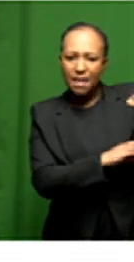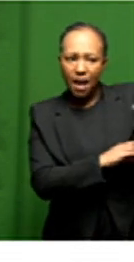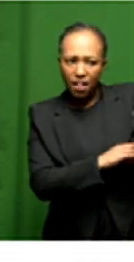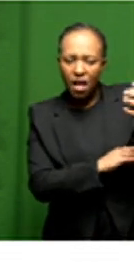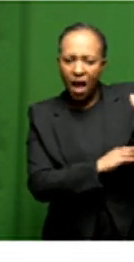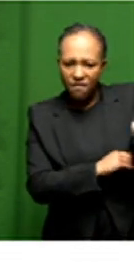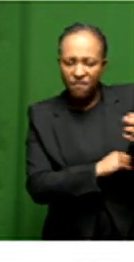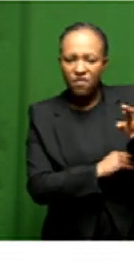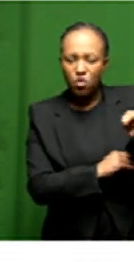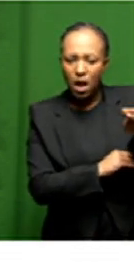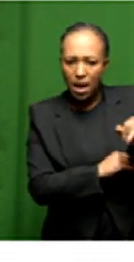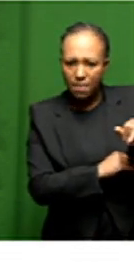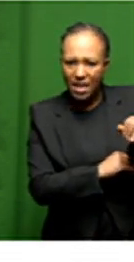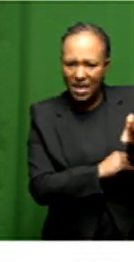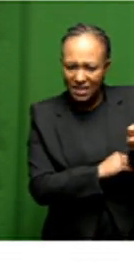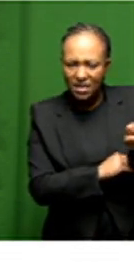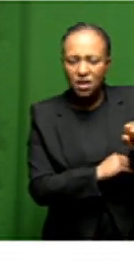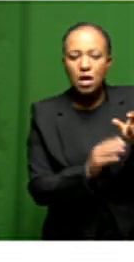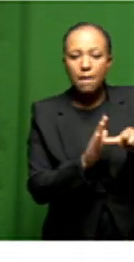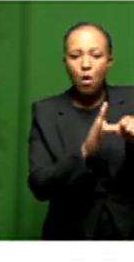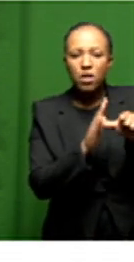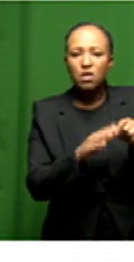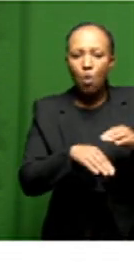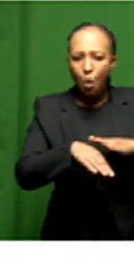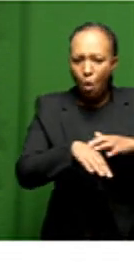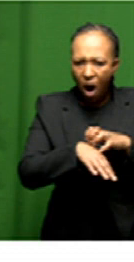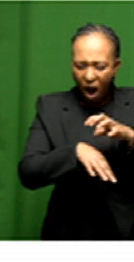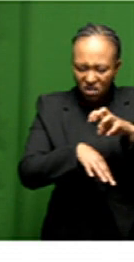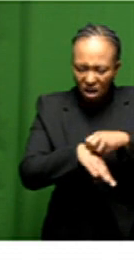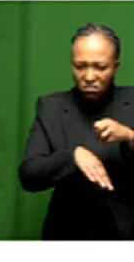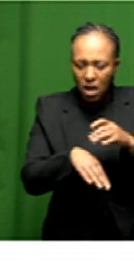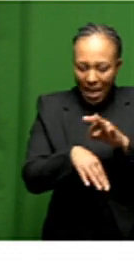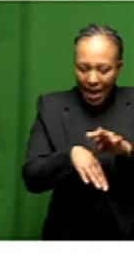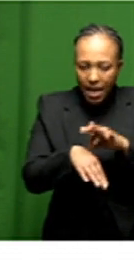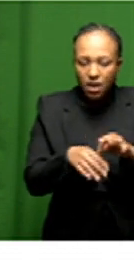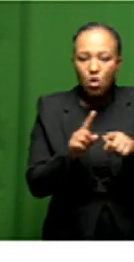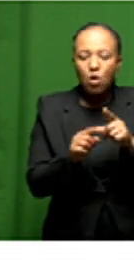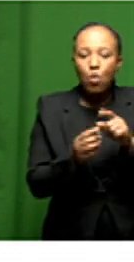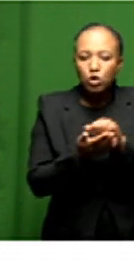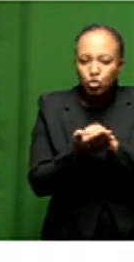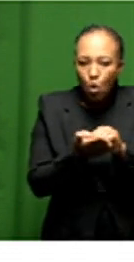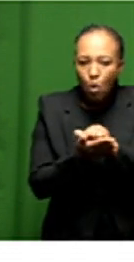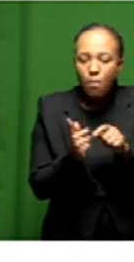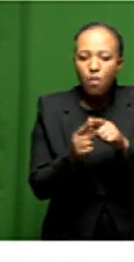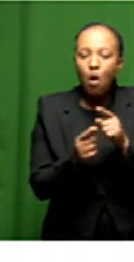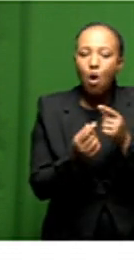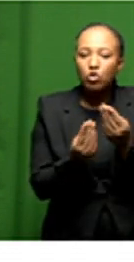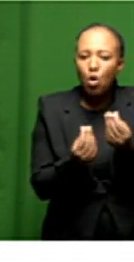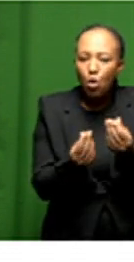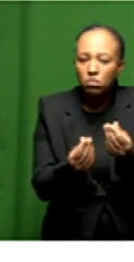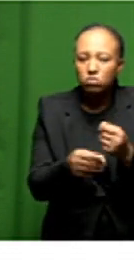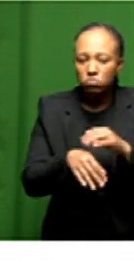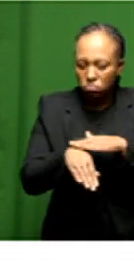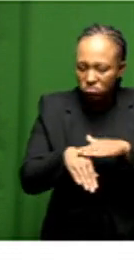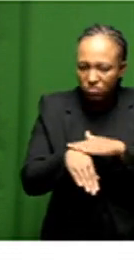rabies, it is critically important to wash the wound well with soap under running water and to immediately seek preventative